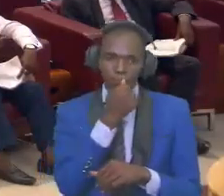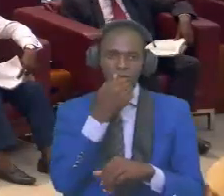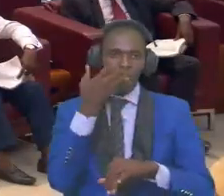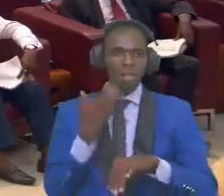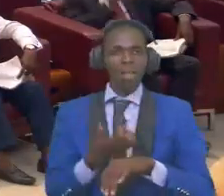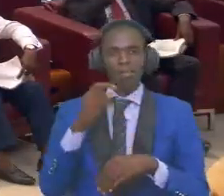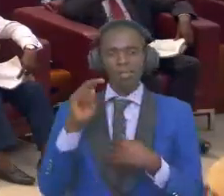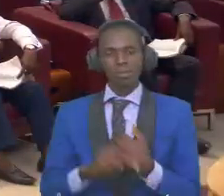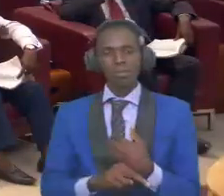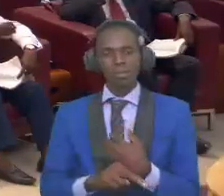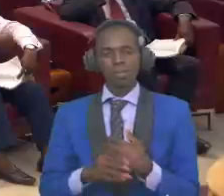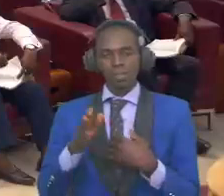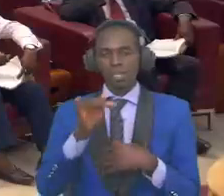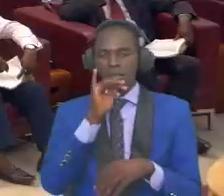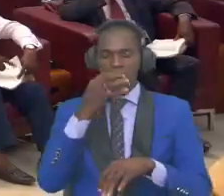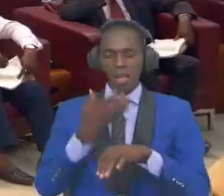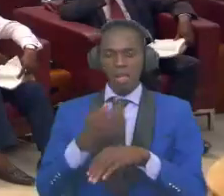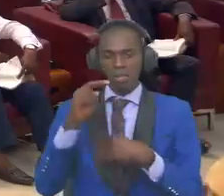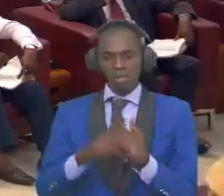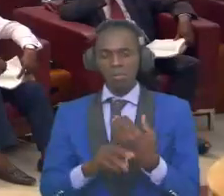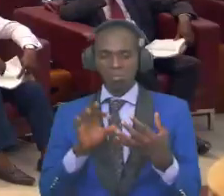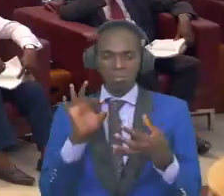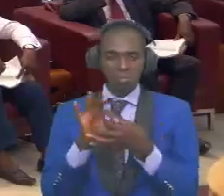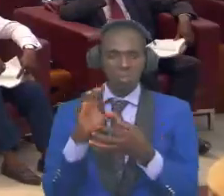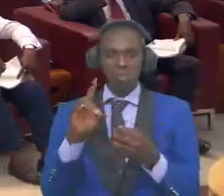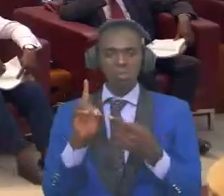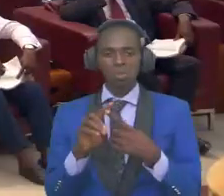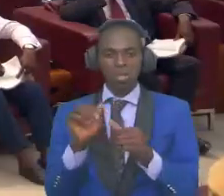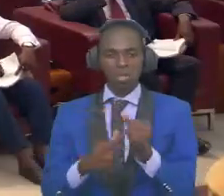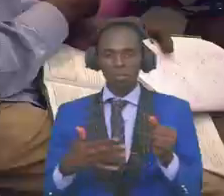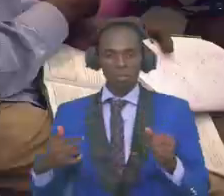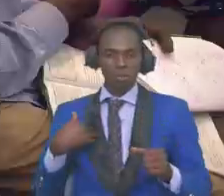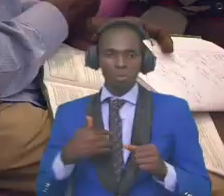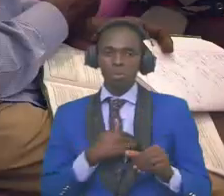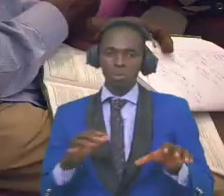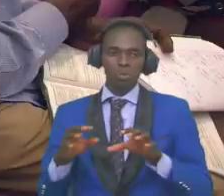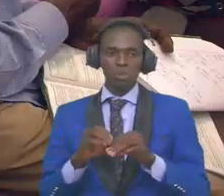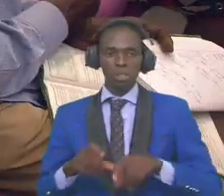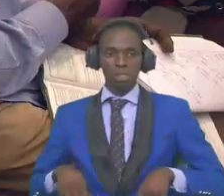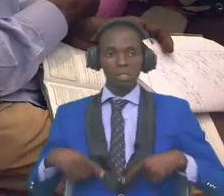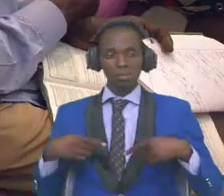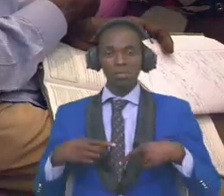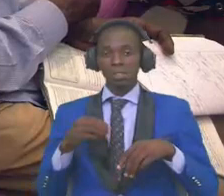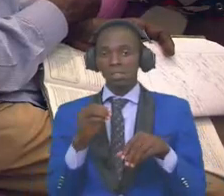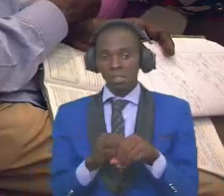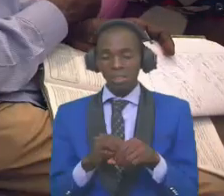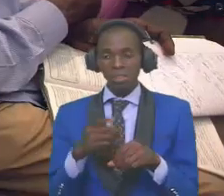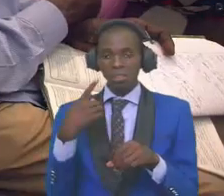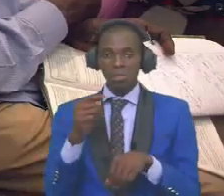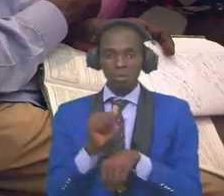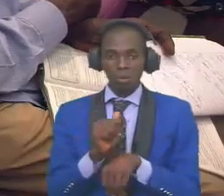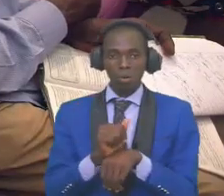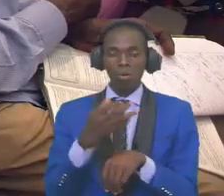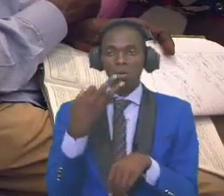hardness connected with everything we do in life. Ministry, the ministry of the